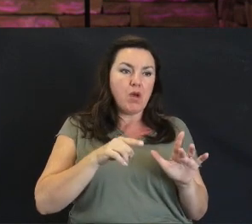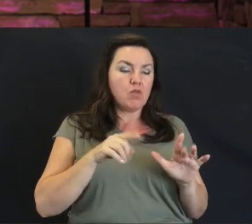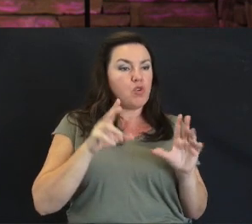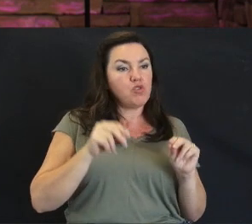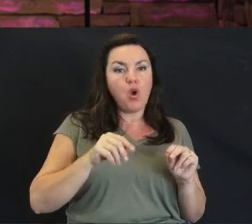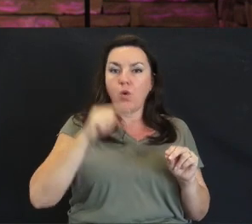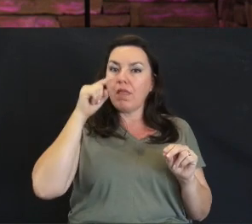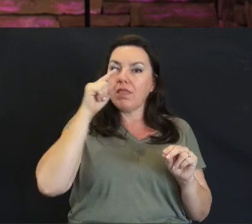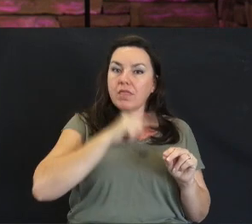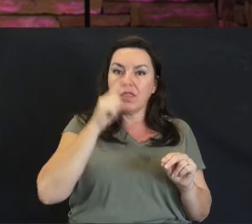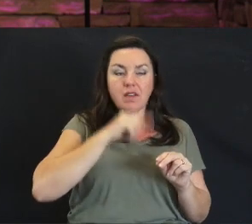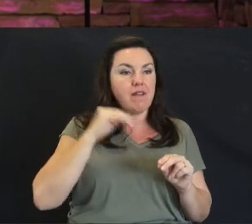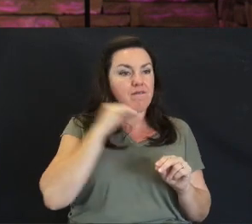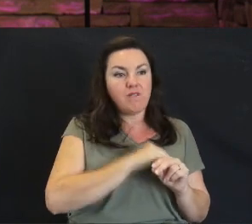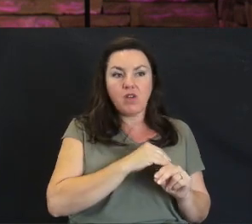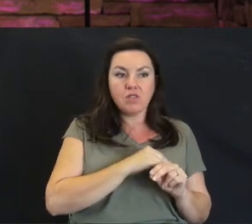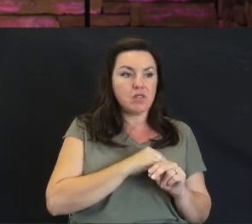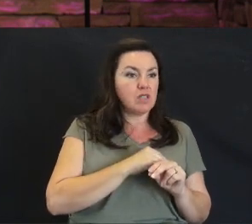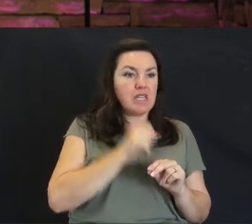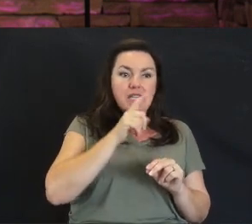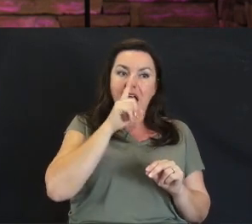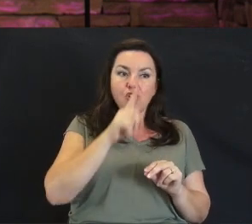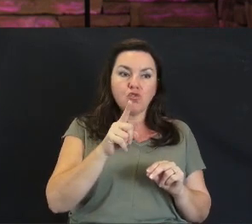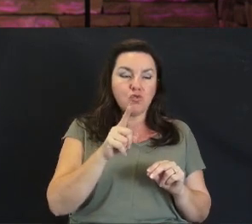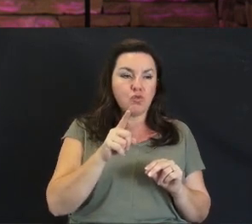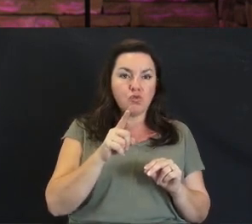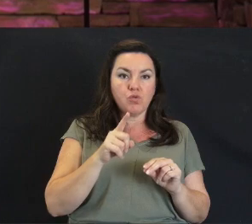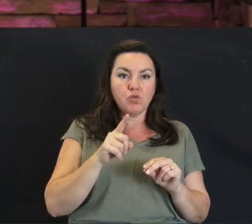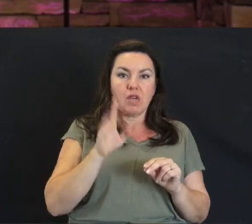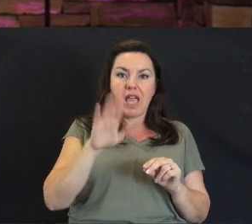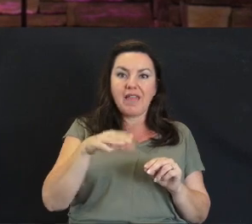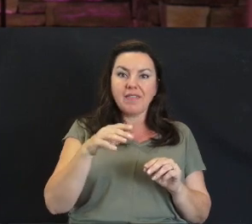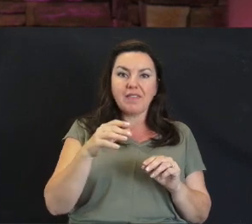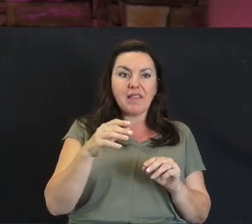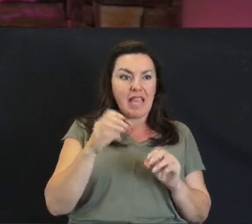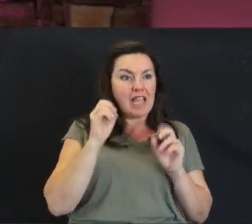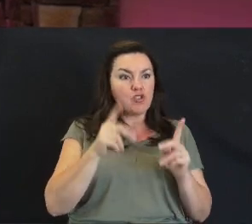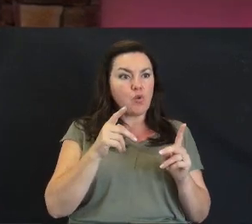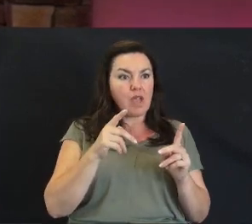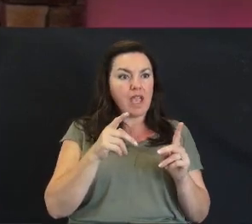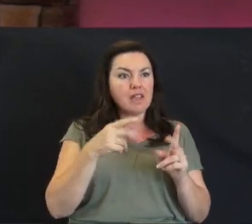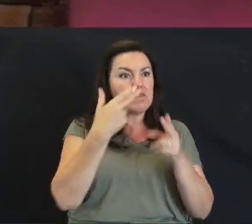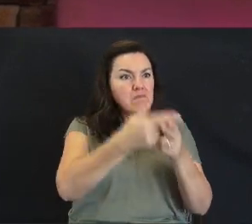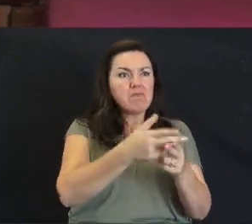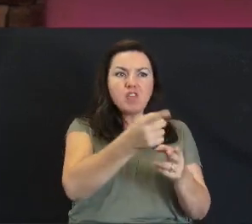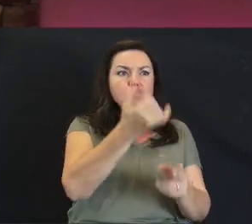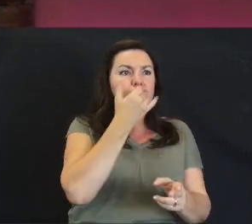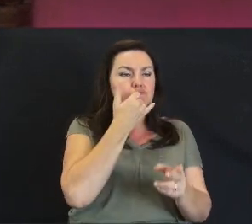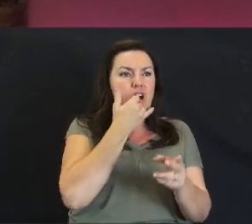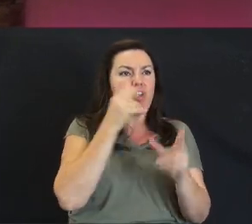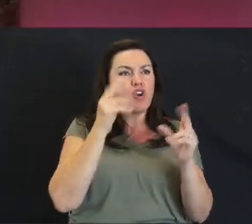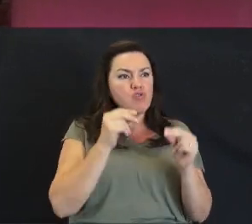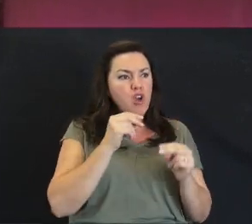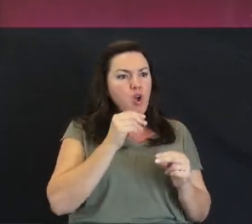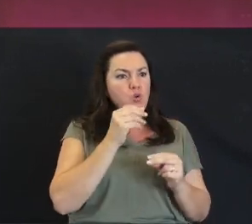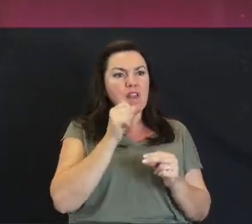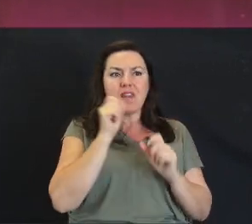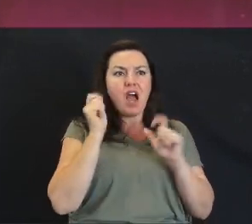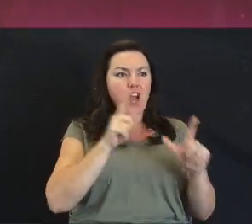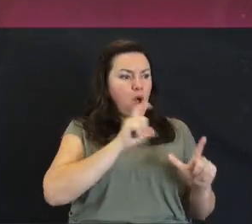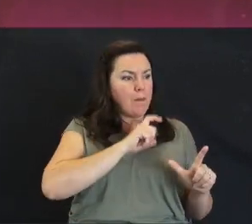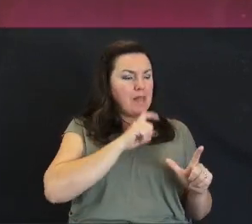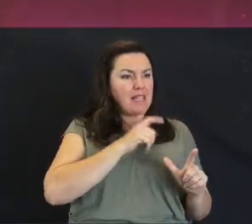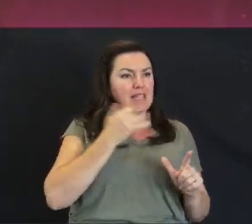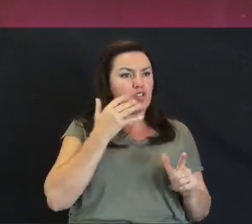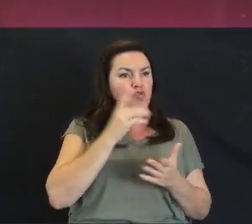narratives Those are absolutely false And there's nothing wrong With calling it what it is Not all police are racist Are there Are